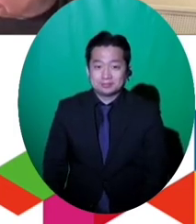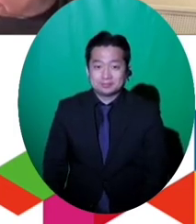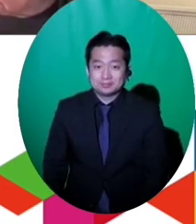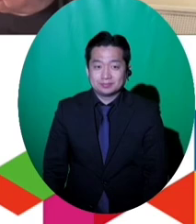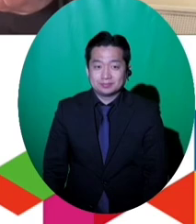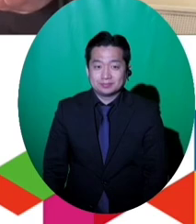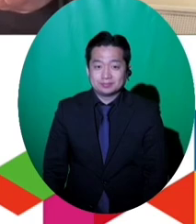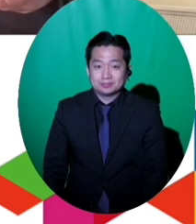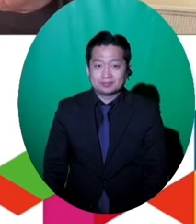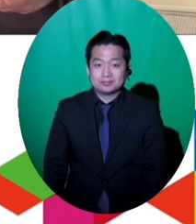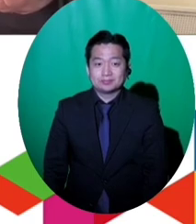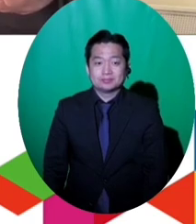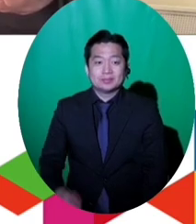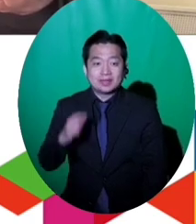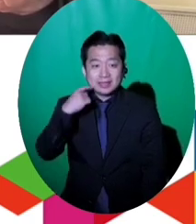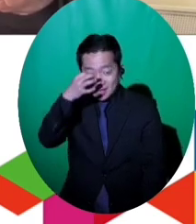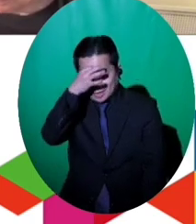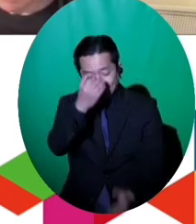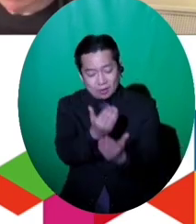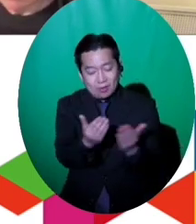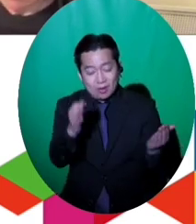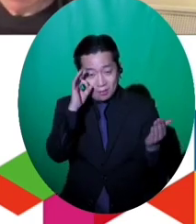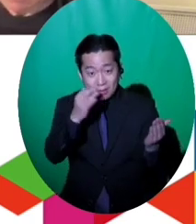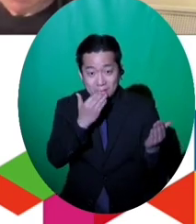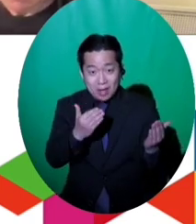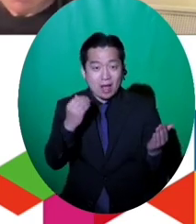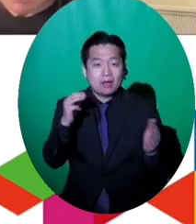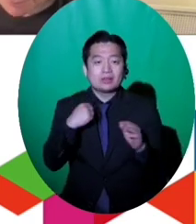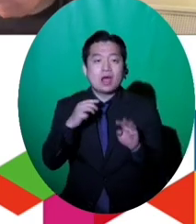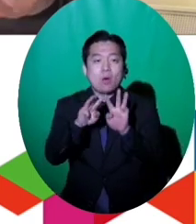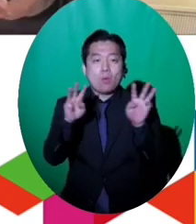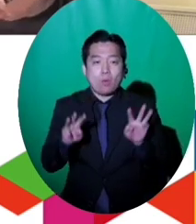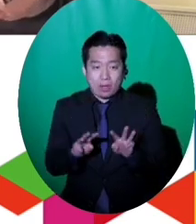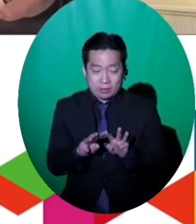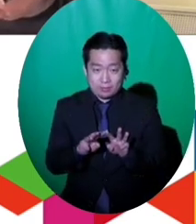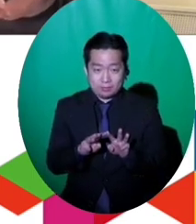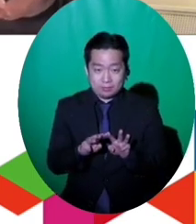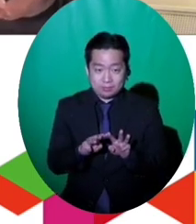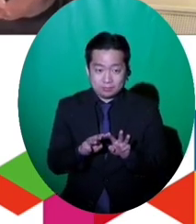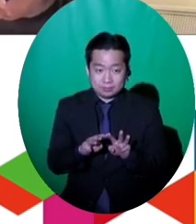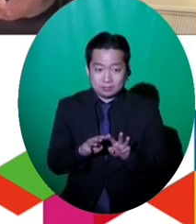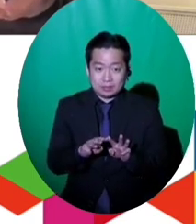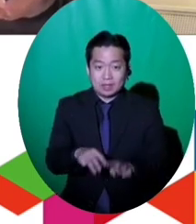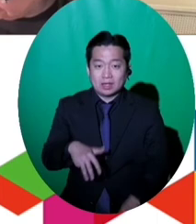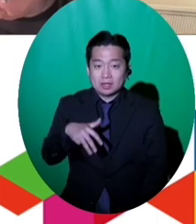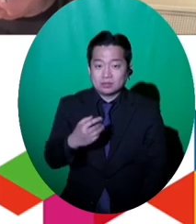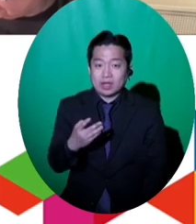tell us your website. Yeah, just taeyoonchoi.com. Okay.